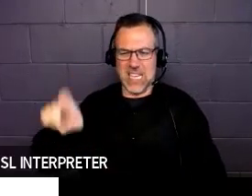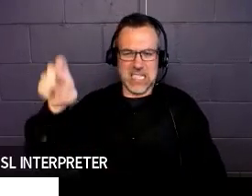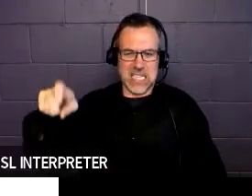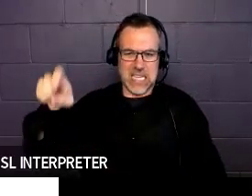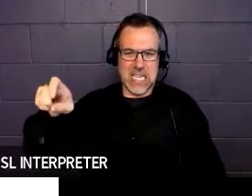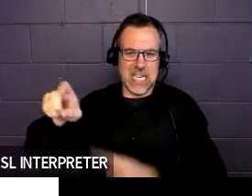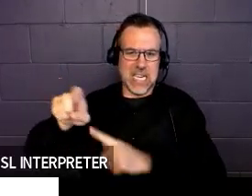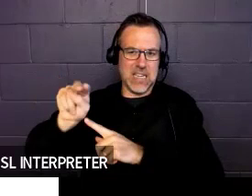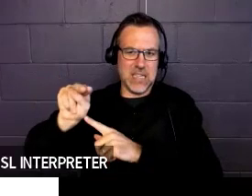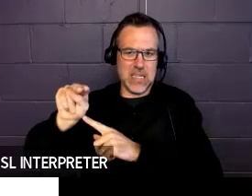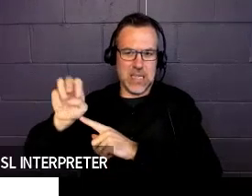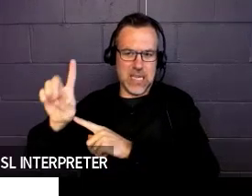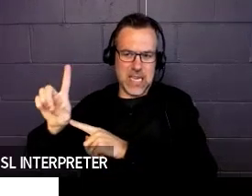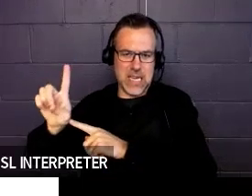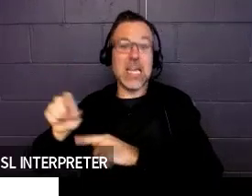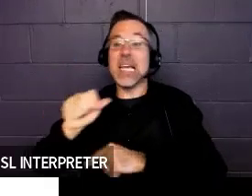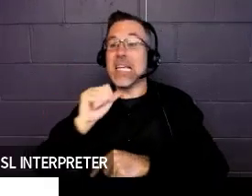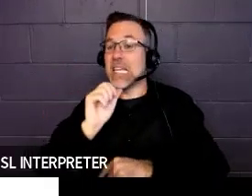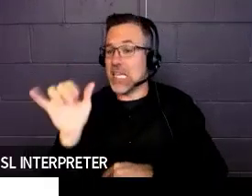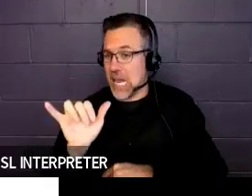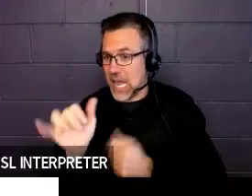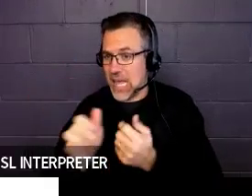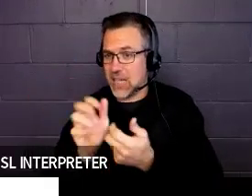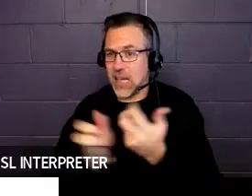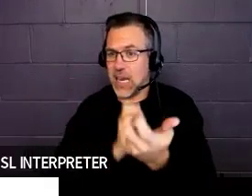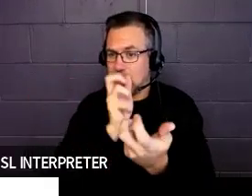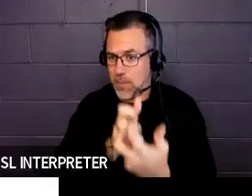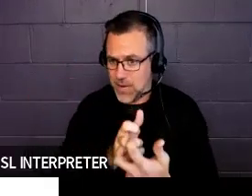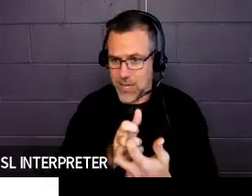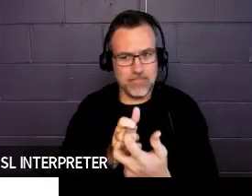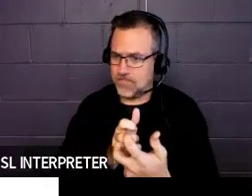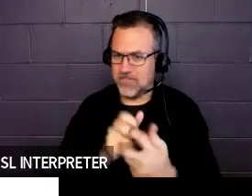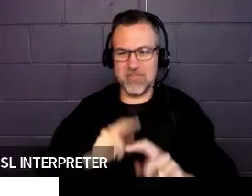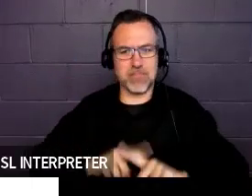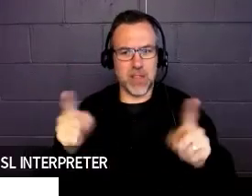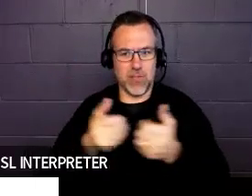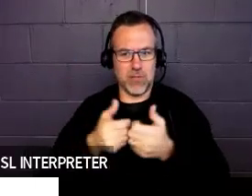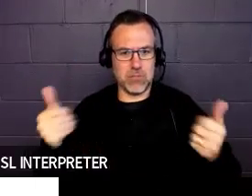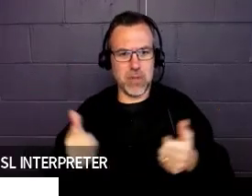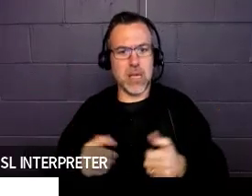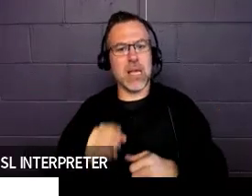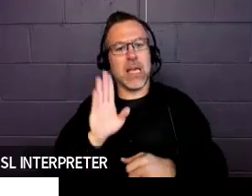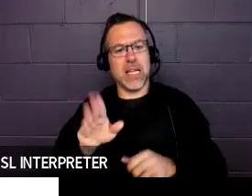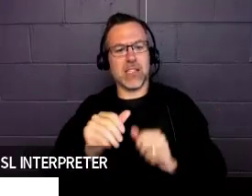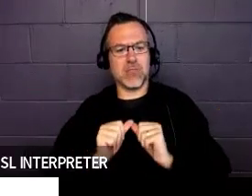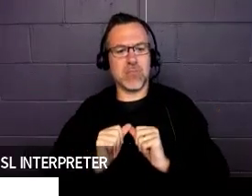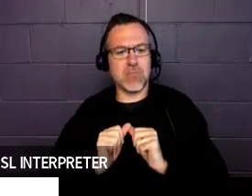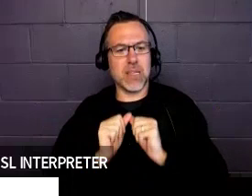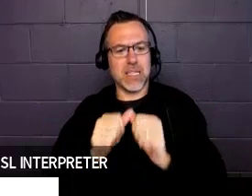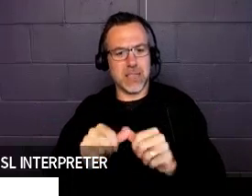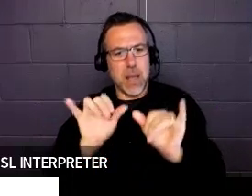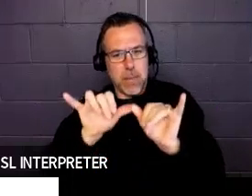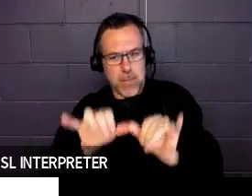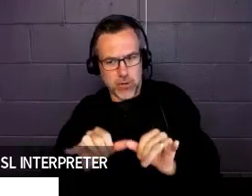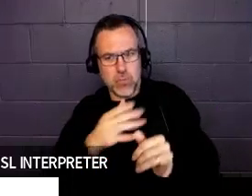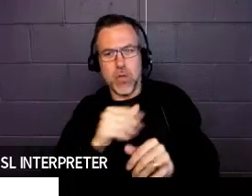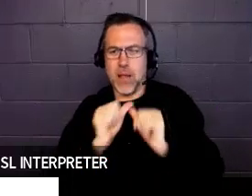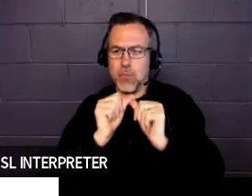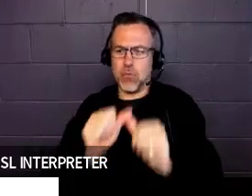it isn't equal to an accommodation. It's about a distinctly and measurable and persistent gap is that need.